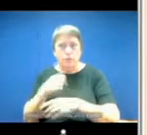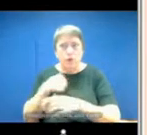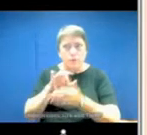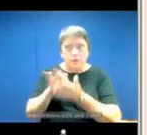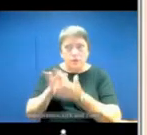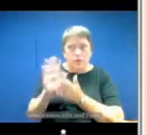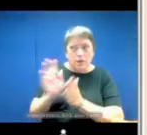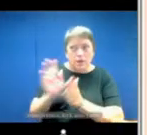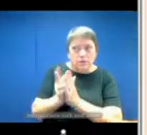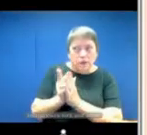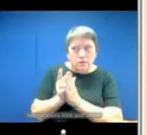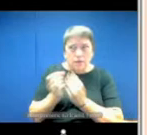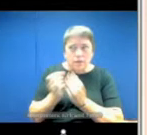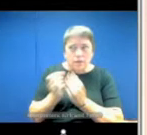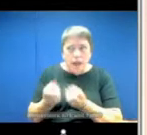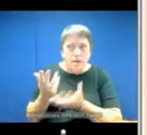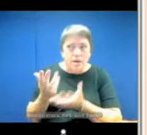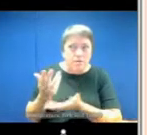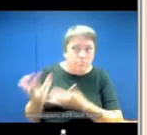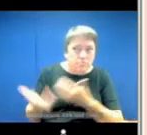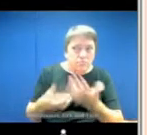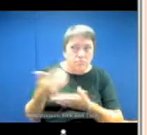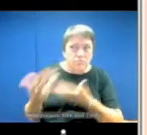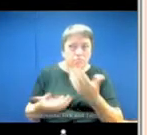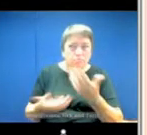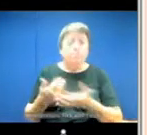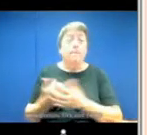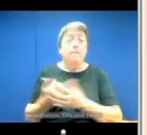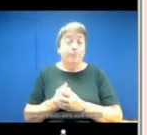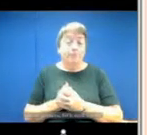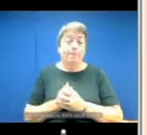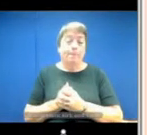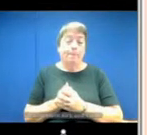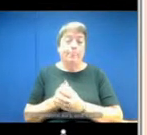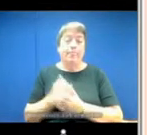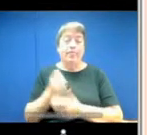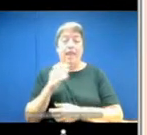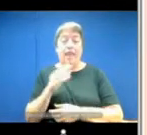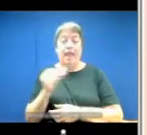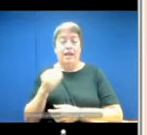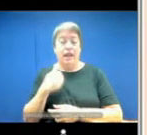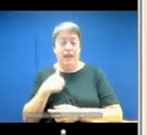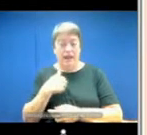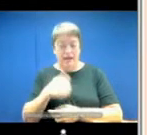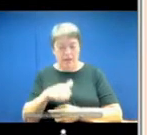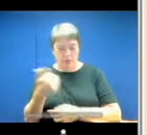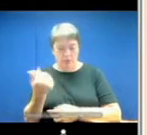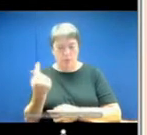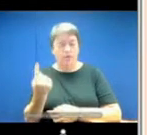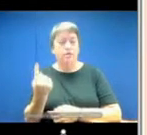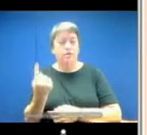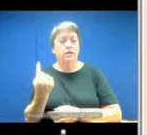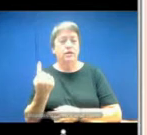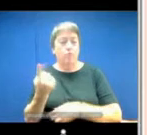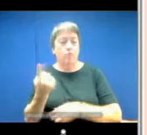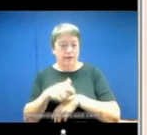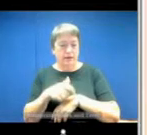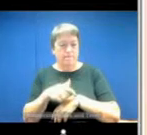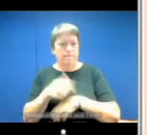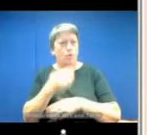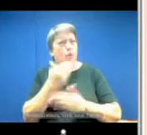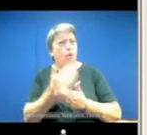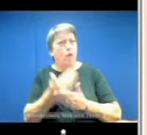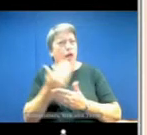opposed to letting us get the story from the witness. There was another deposition, pretty well-known case